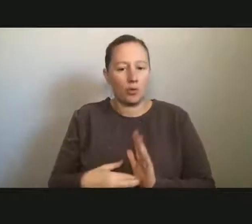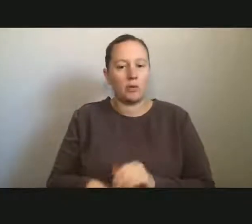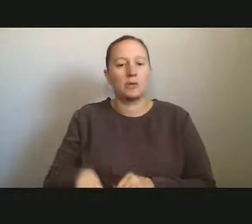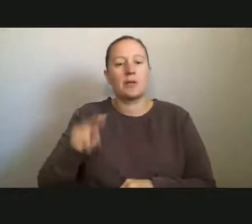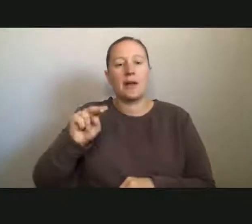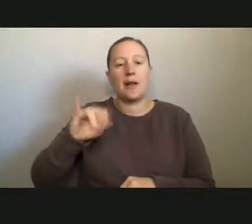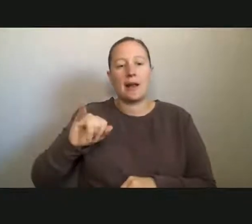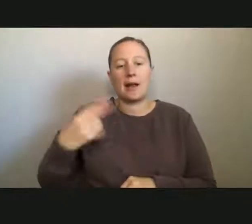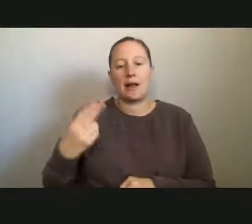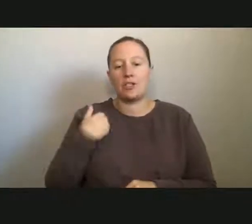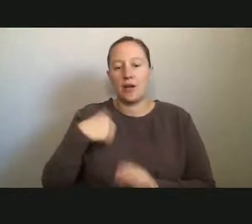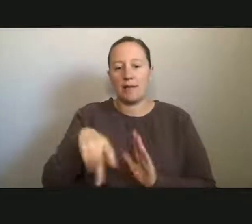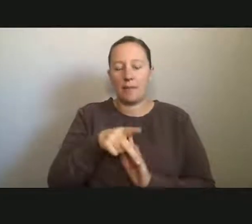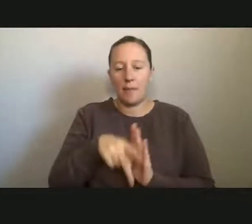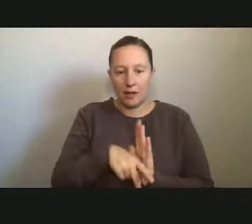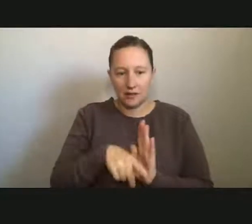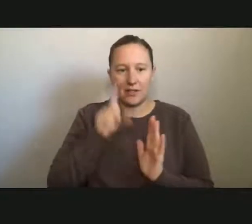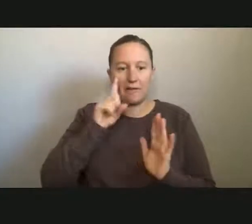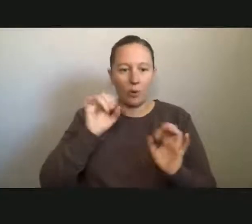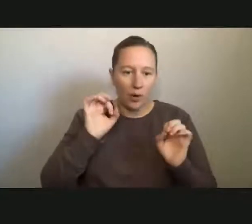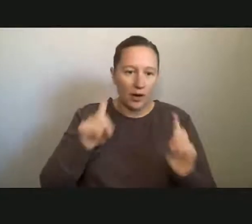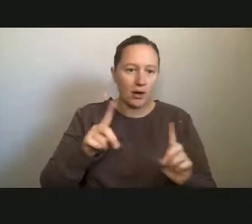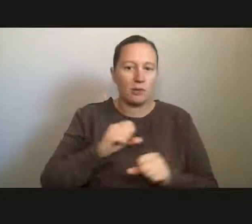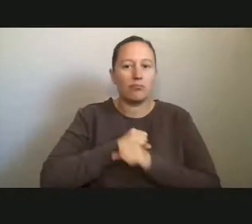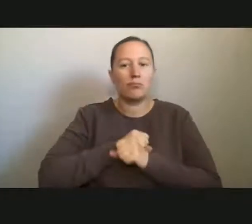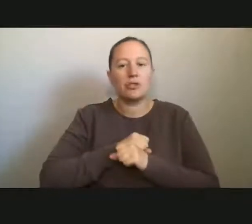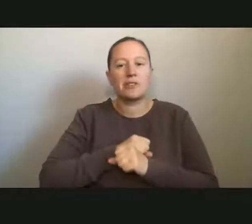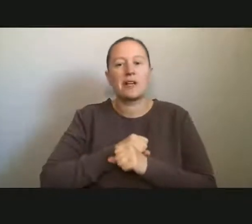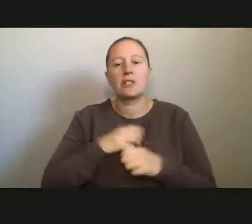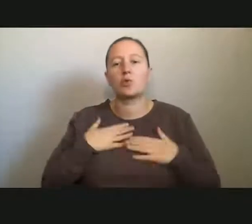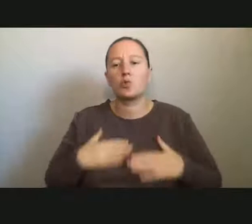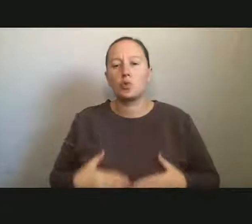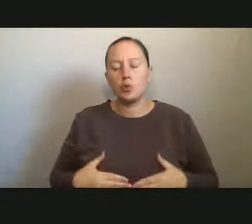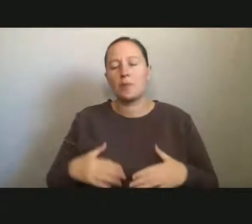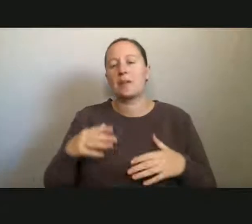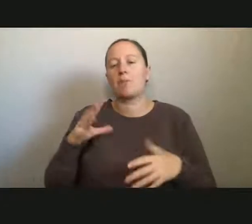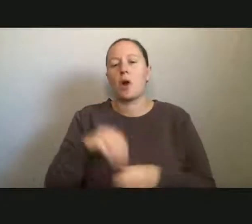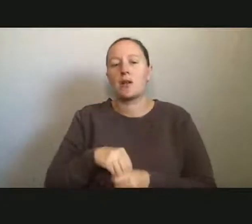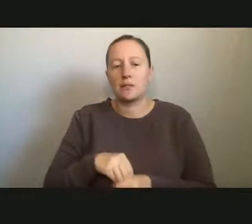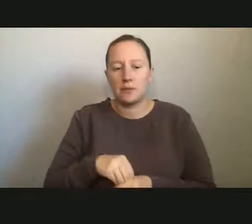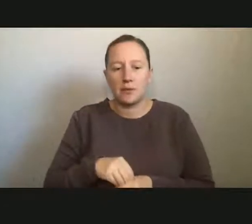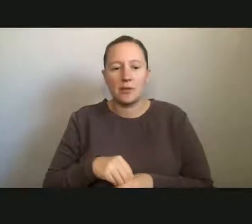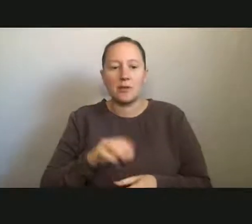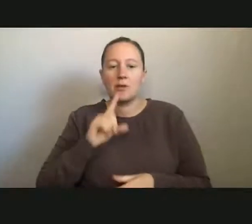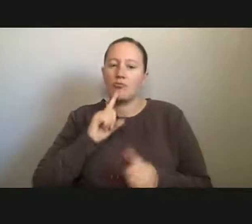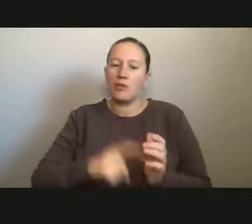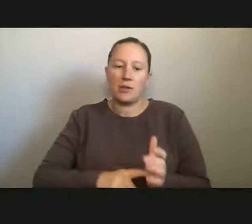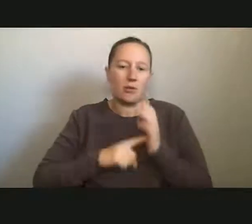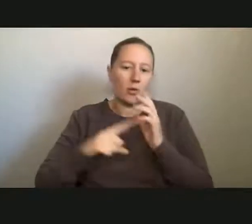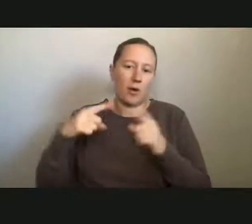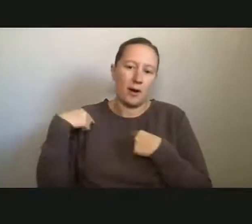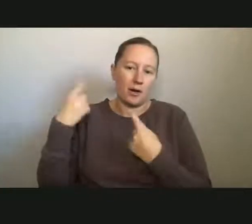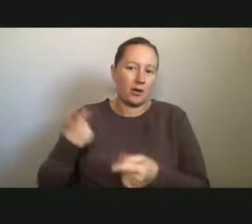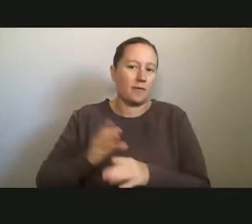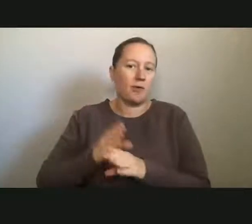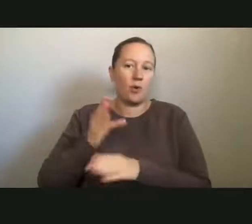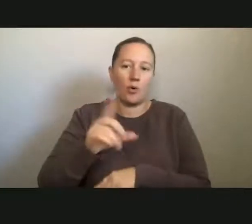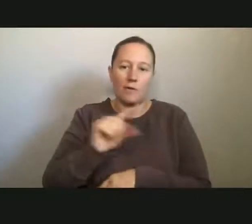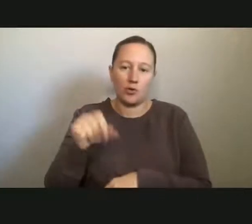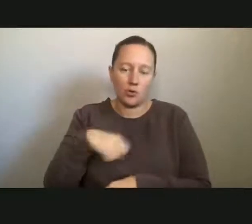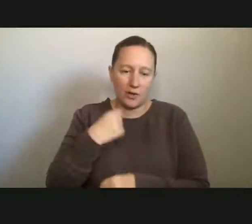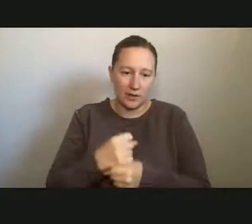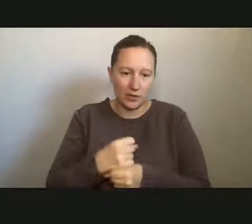has a policy for education on the protection of human subject participants, and it's been a requirement for over 20 years. So